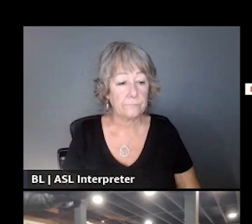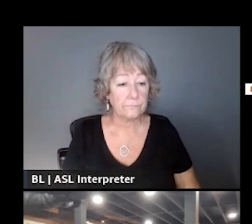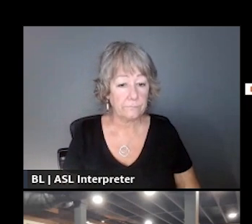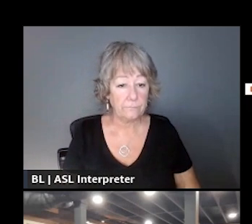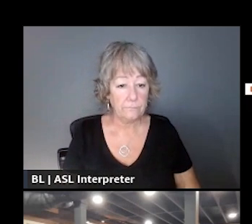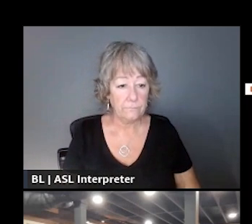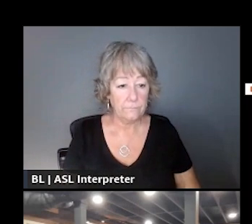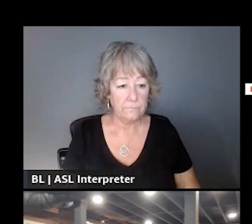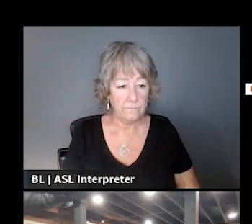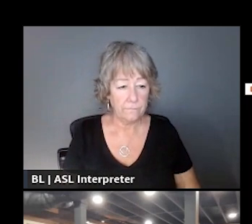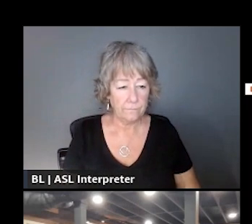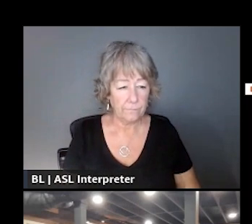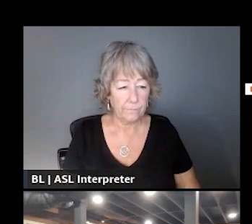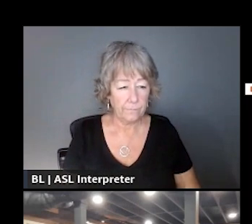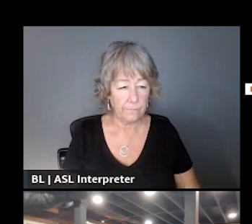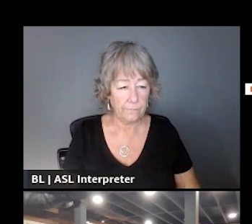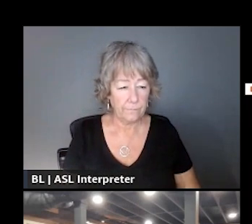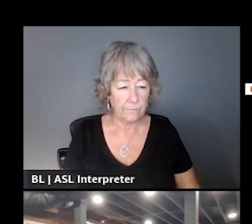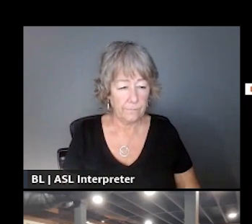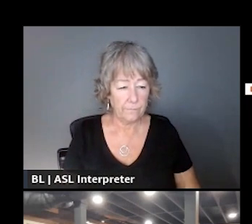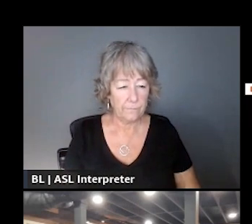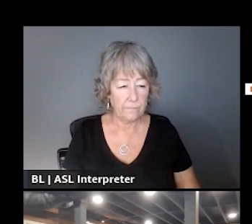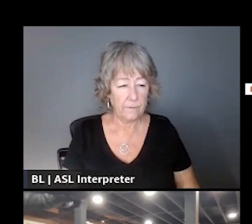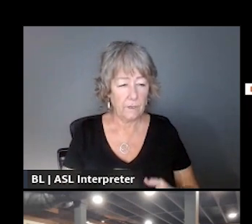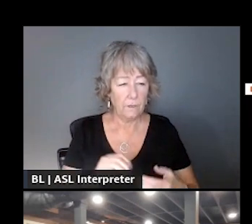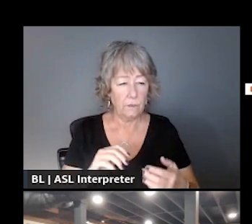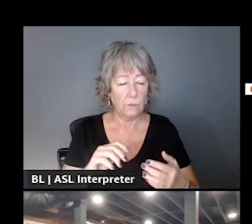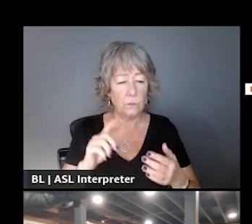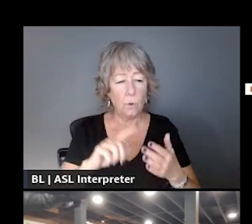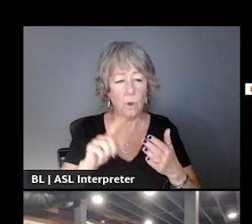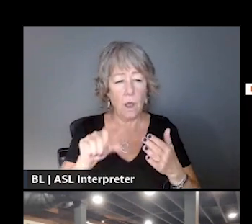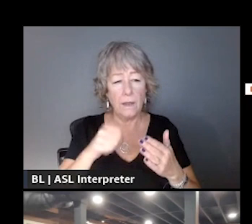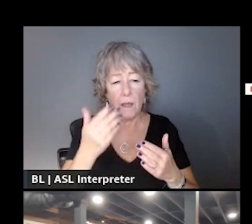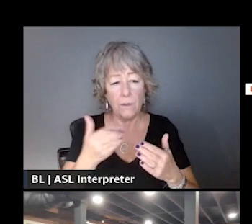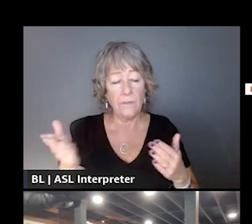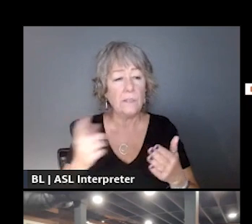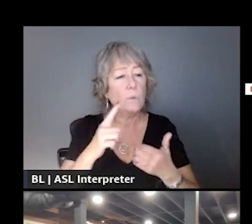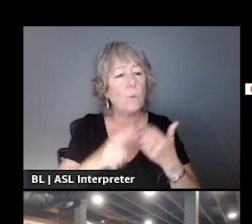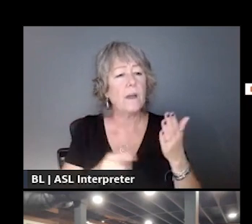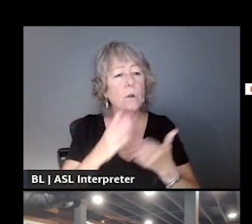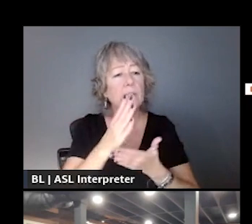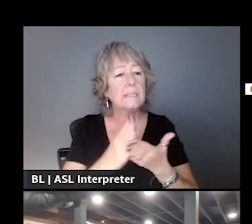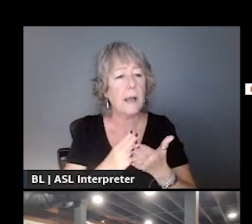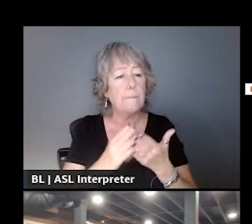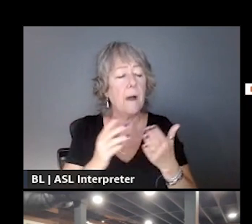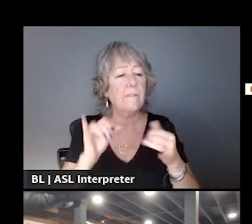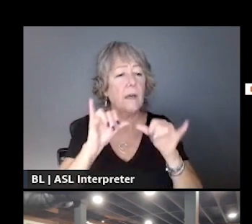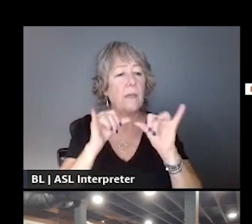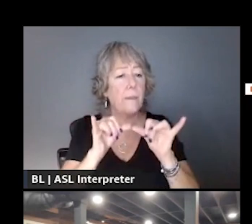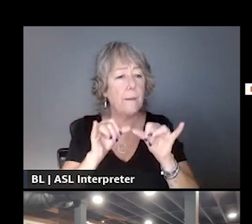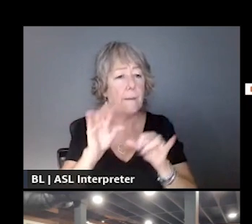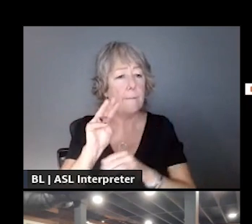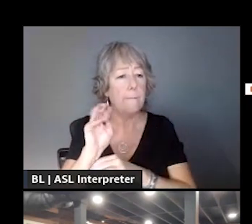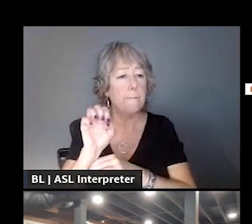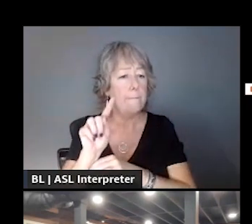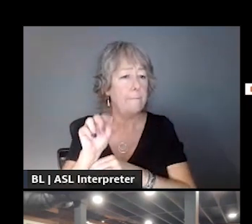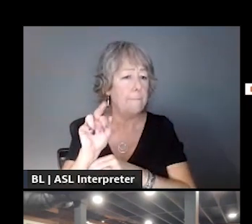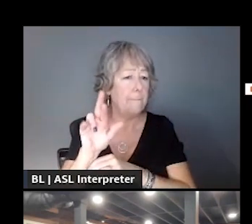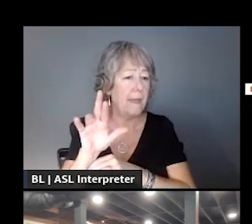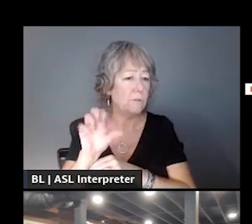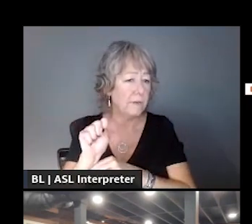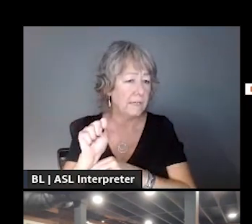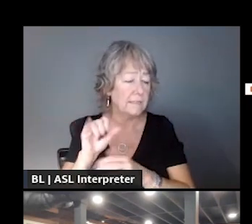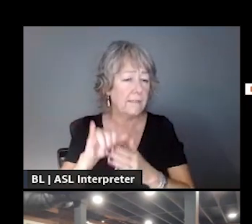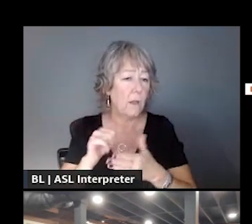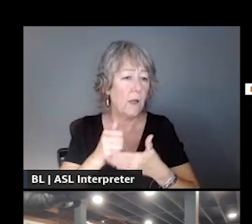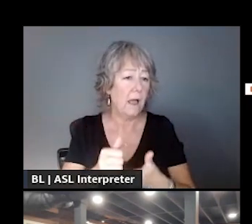Okay, so another thing you might want to see asked is what are some of the metrics that Canvas has to help you explain